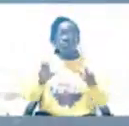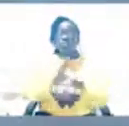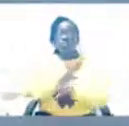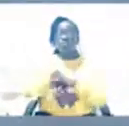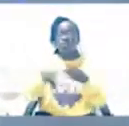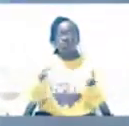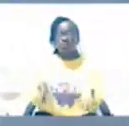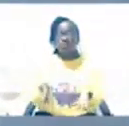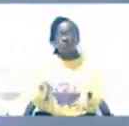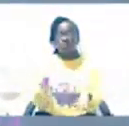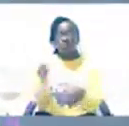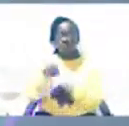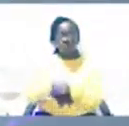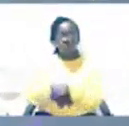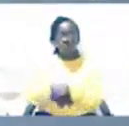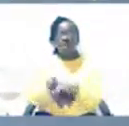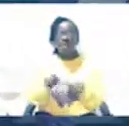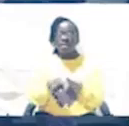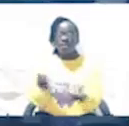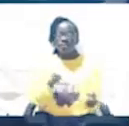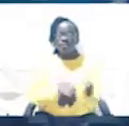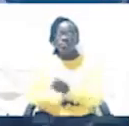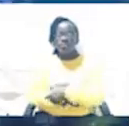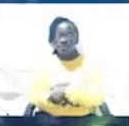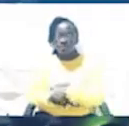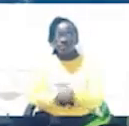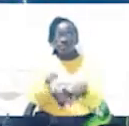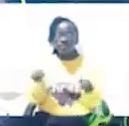day of resurrection.